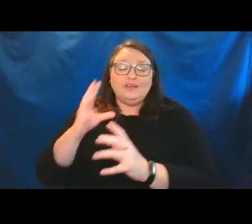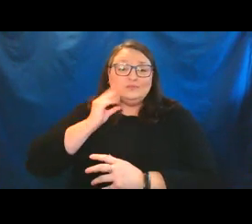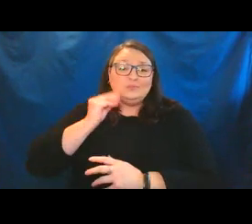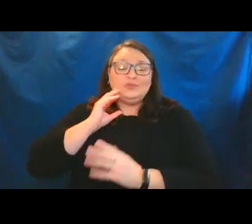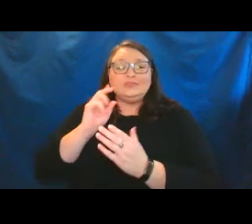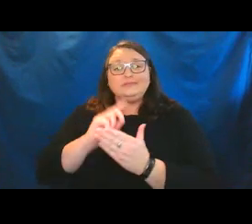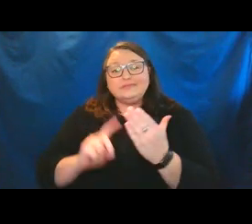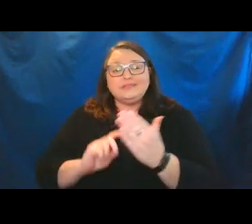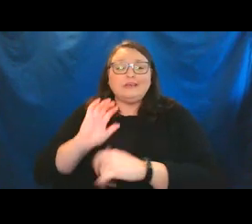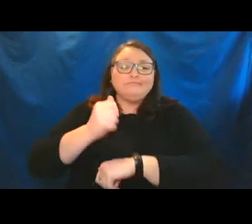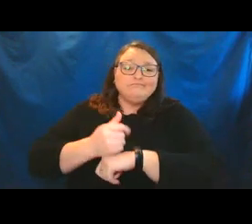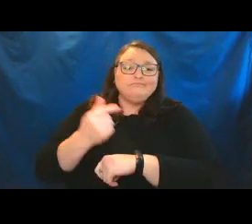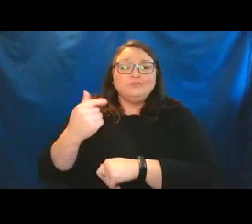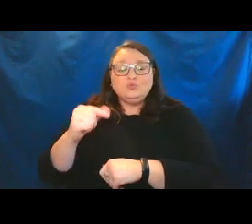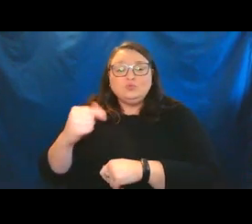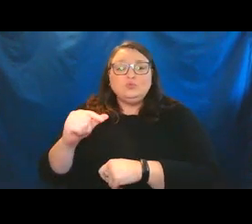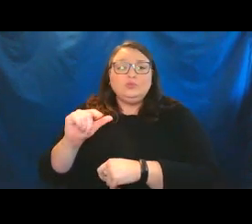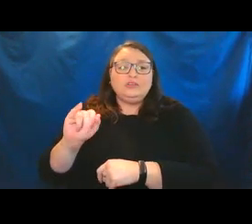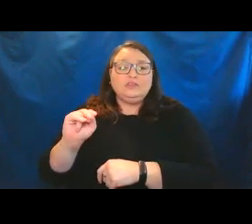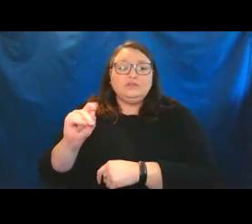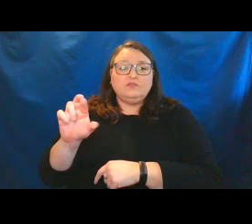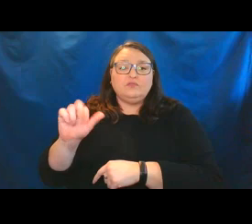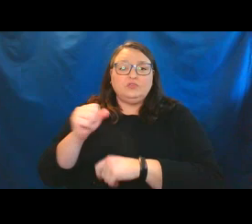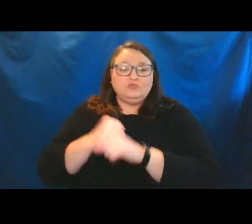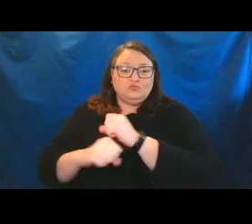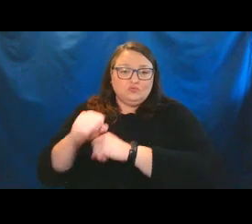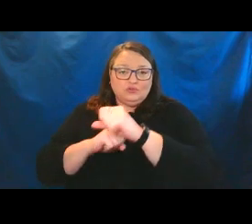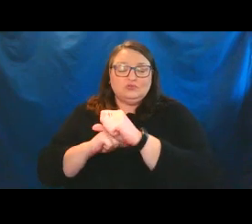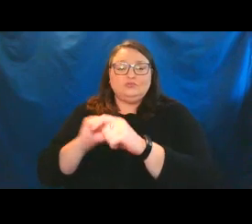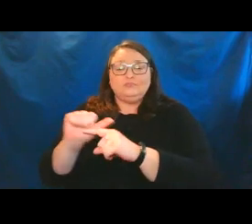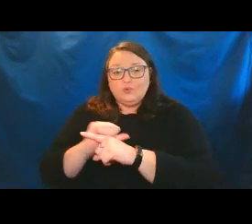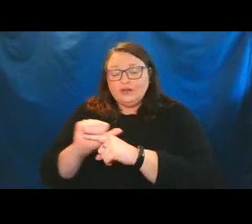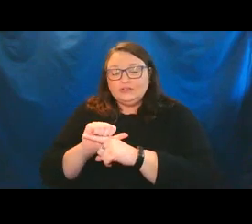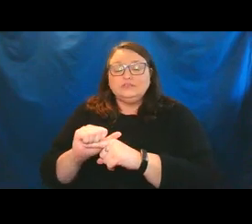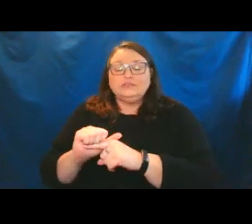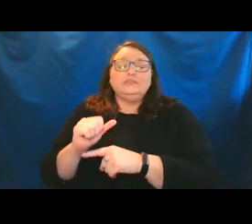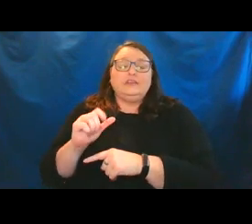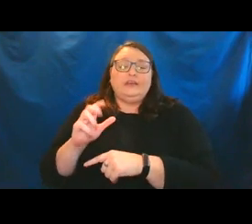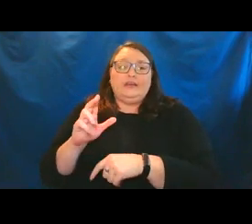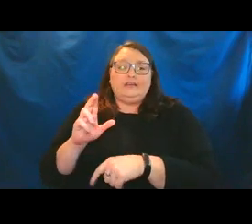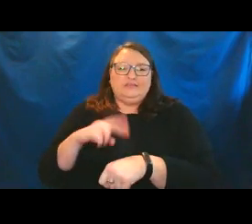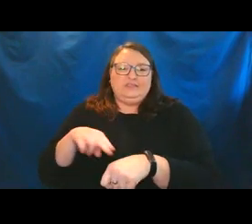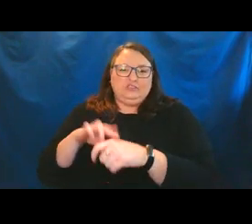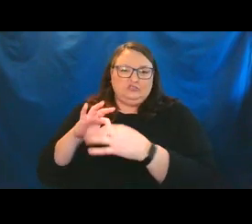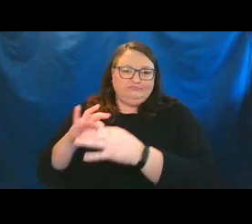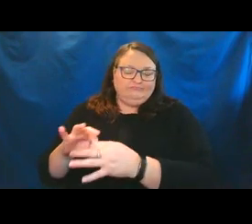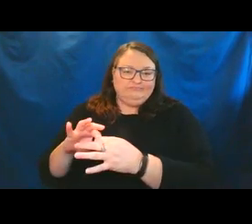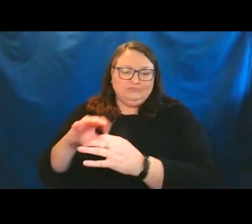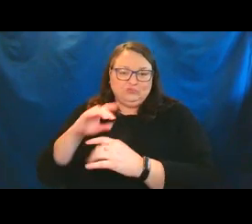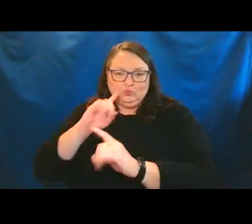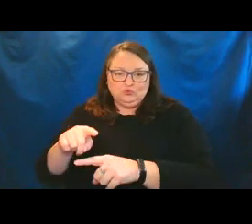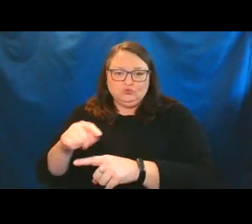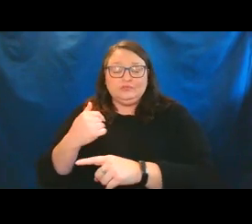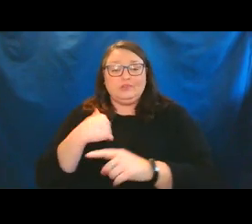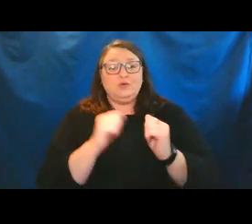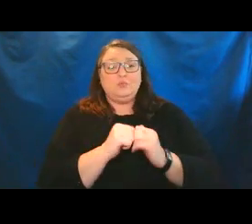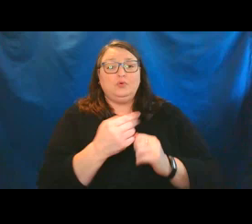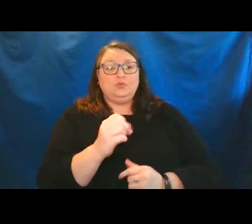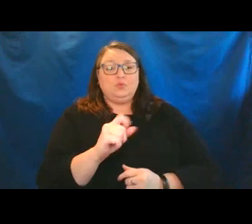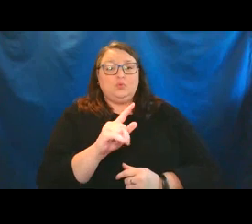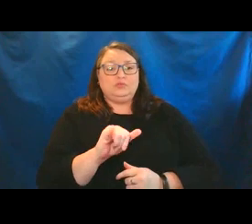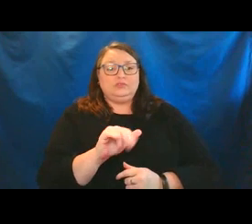green infrastructure practices and nature-based solutions. I am with the Horsley Witten Group, and the Horsley Witten Group is